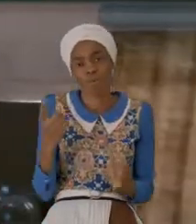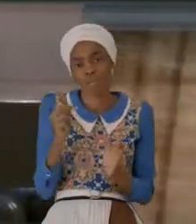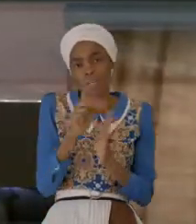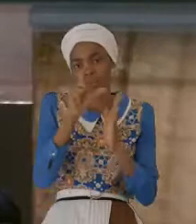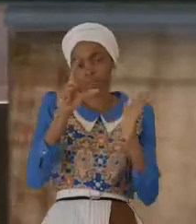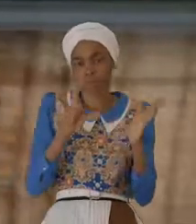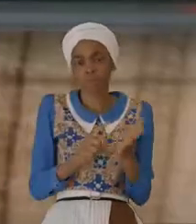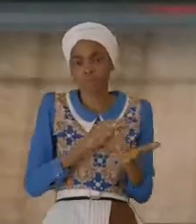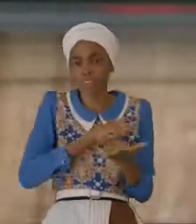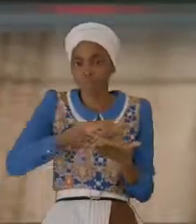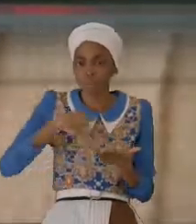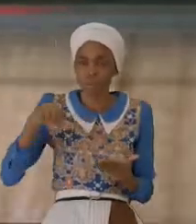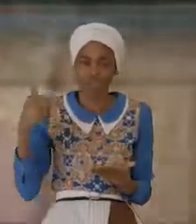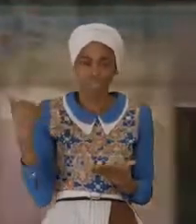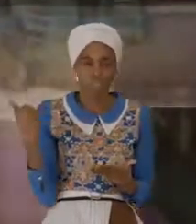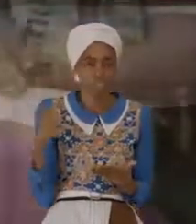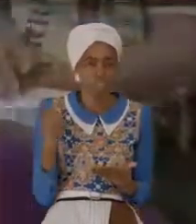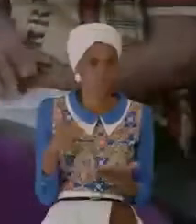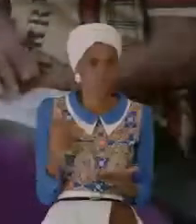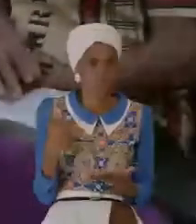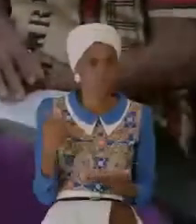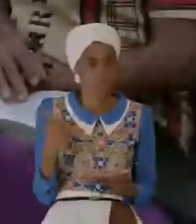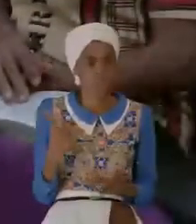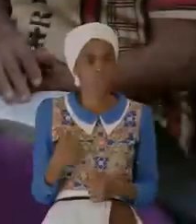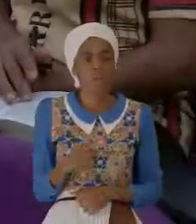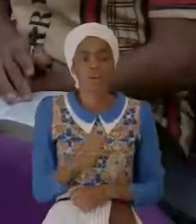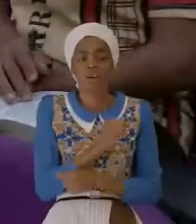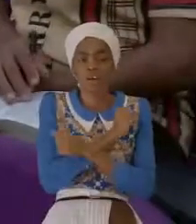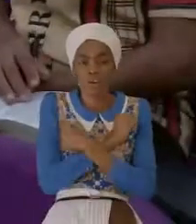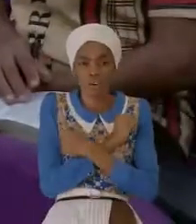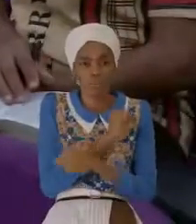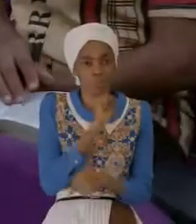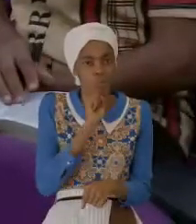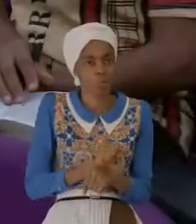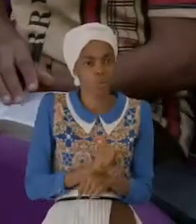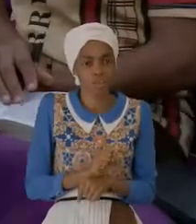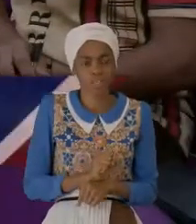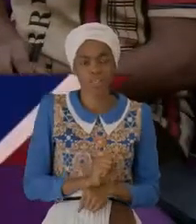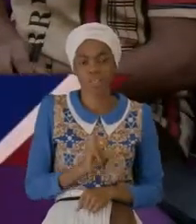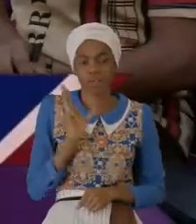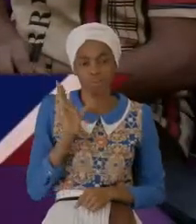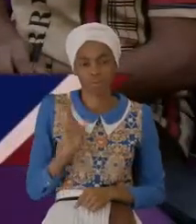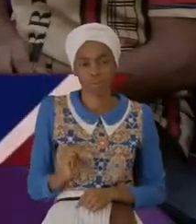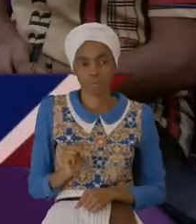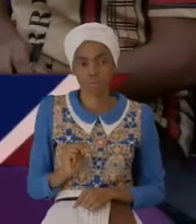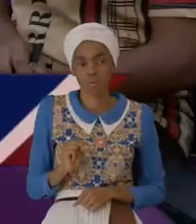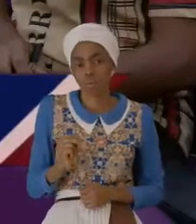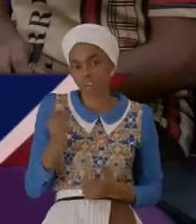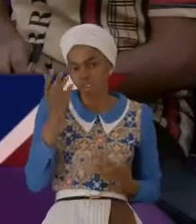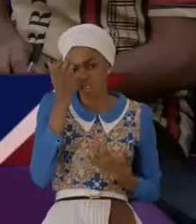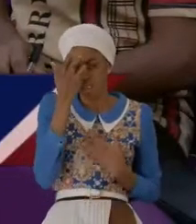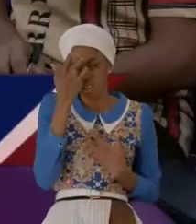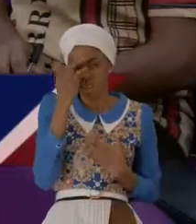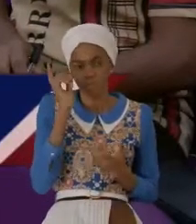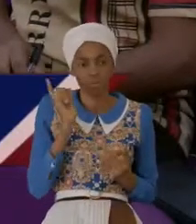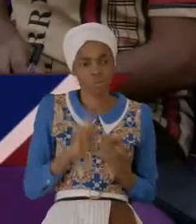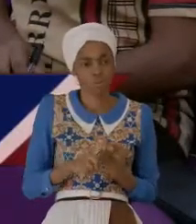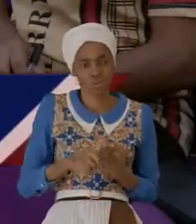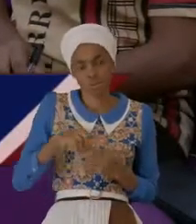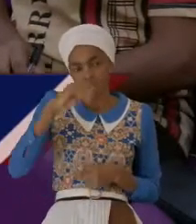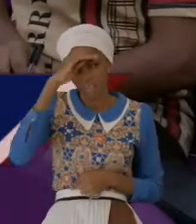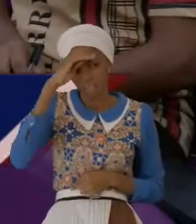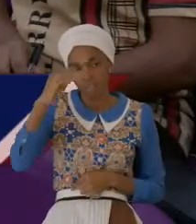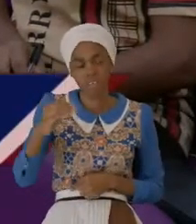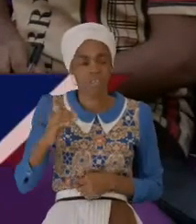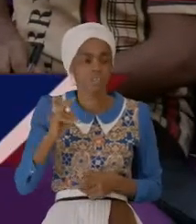in Boston it says in percent love walketh no ill he get